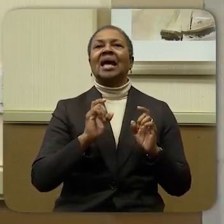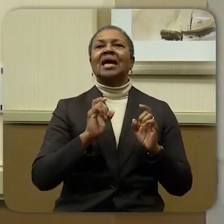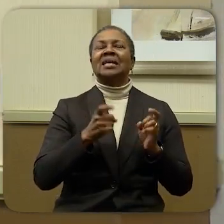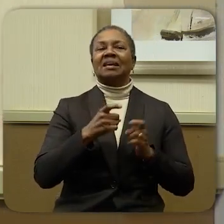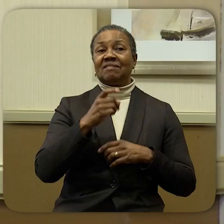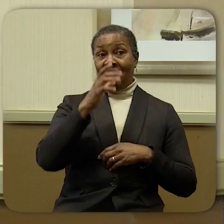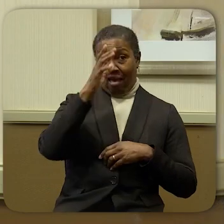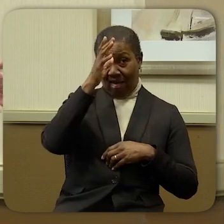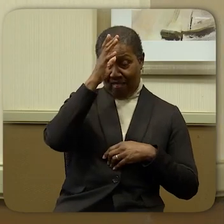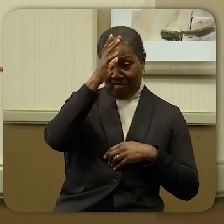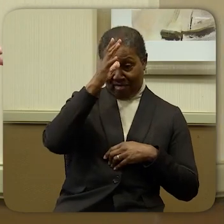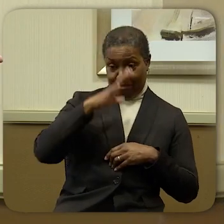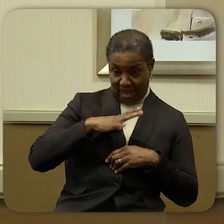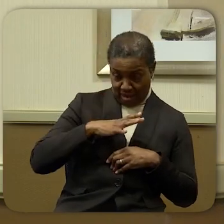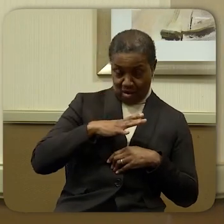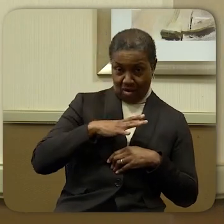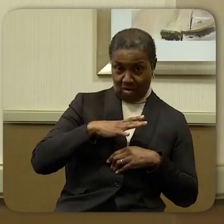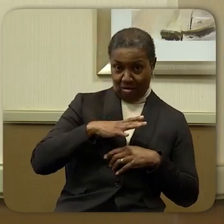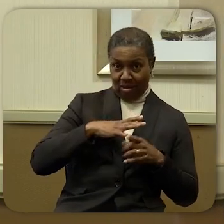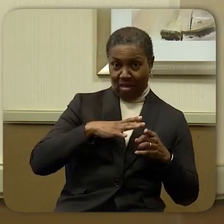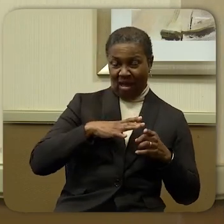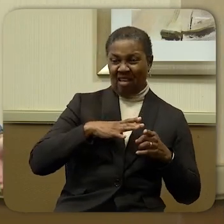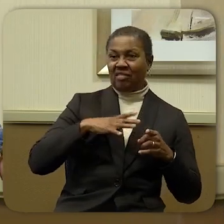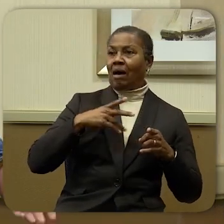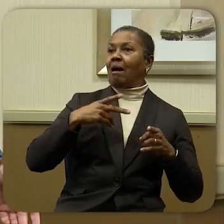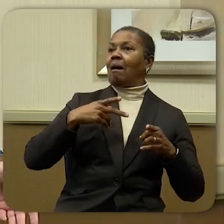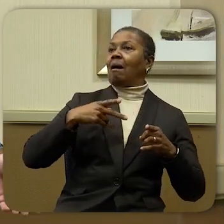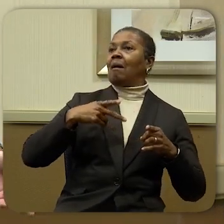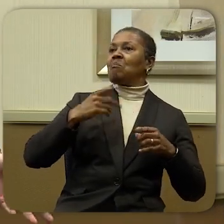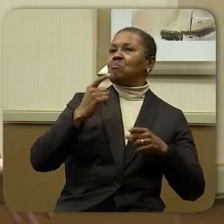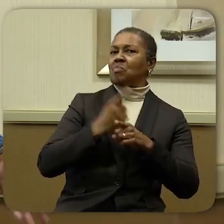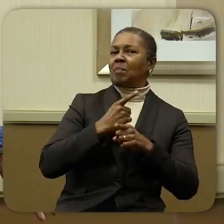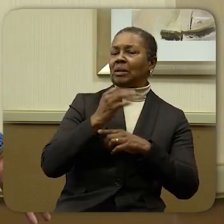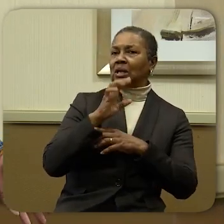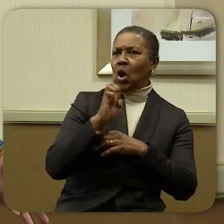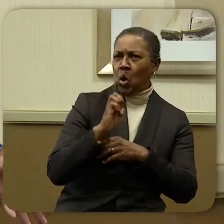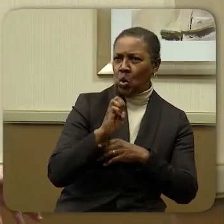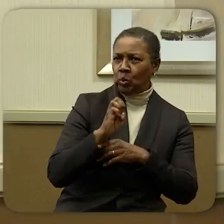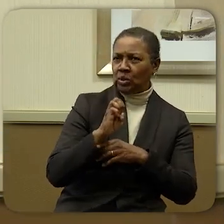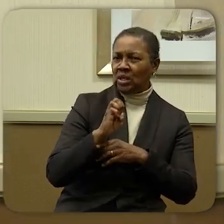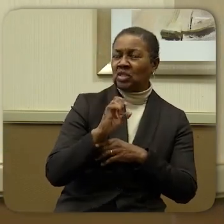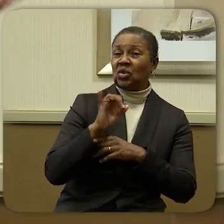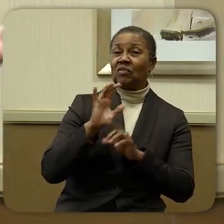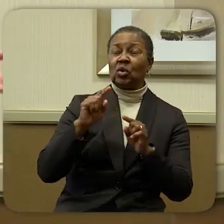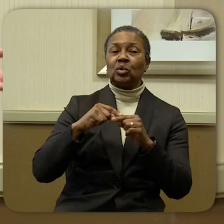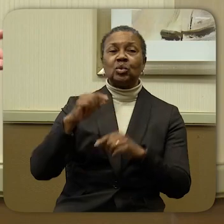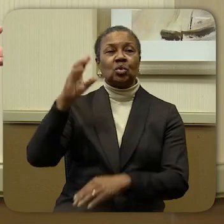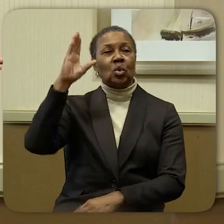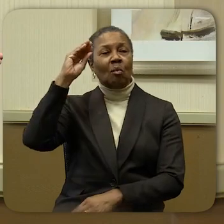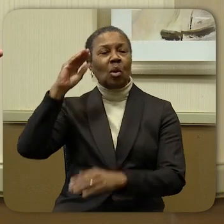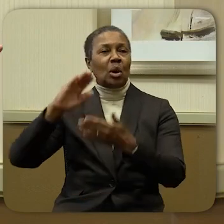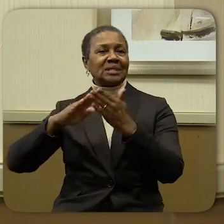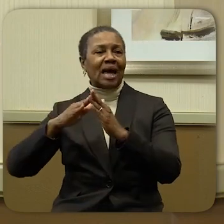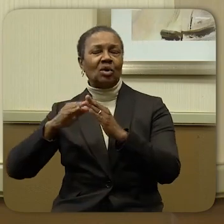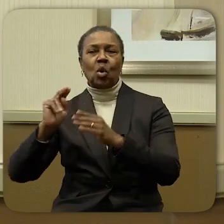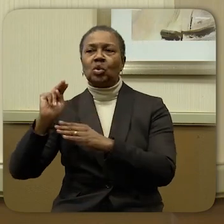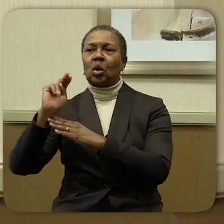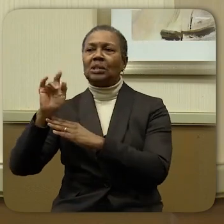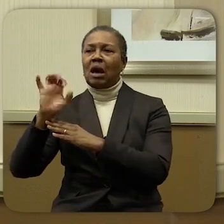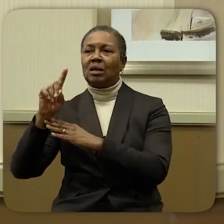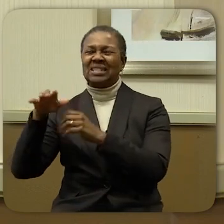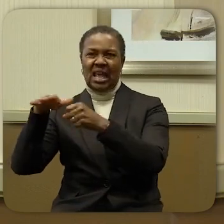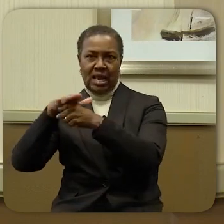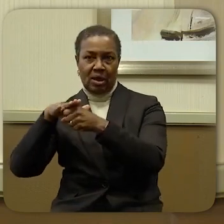so that people could offer that. So if you ever go out in like Boys Town or North Halstead, now that they call